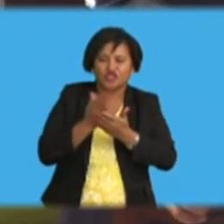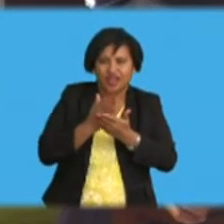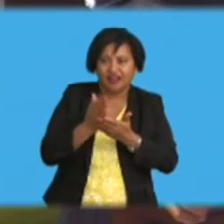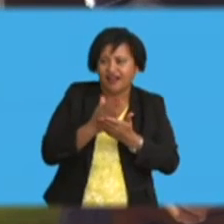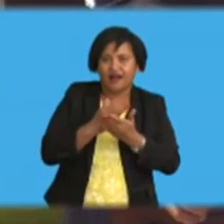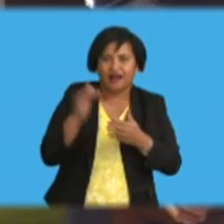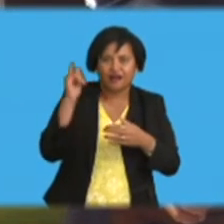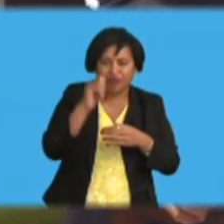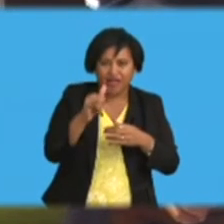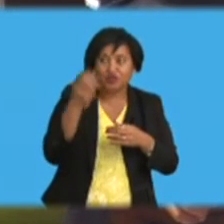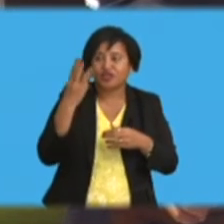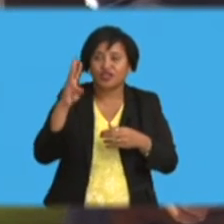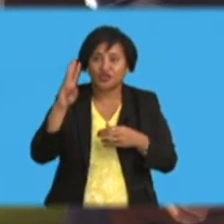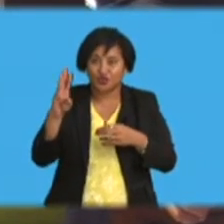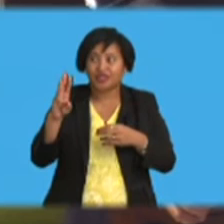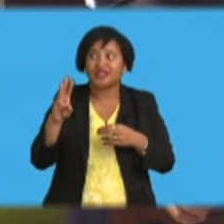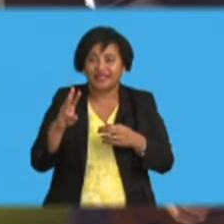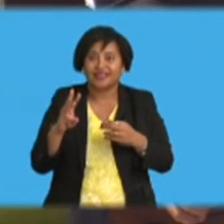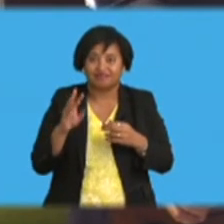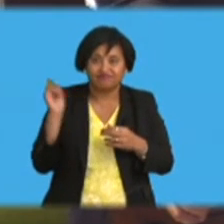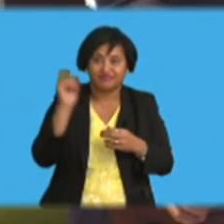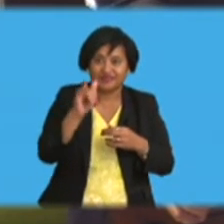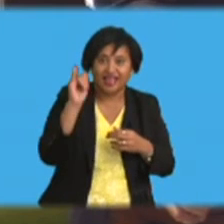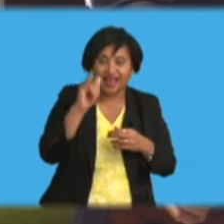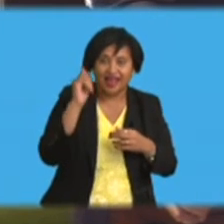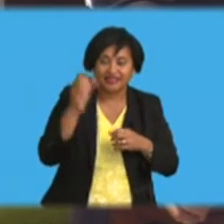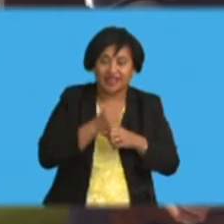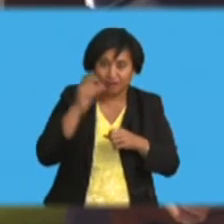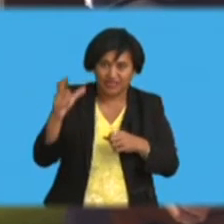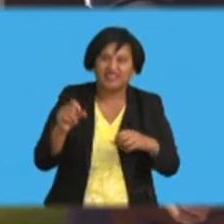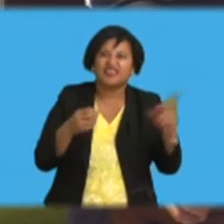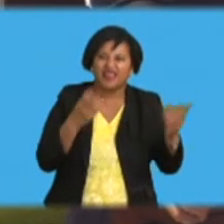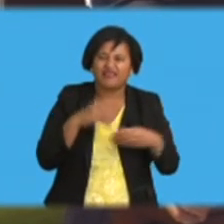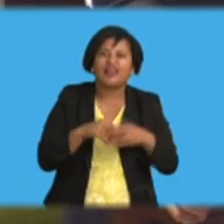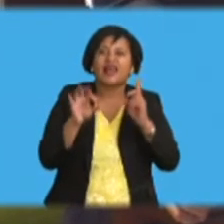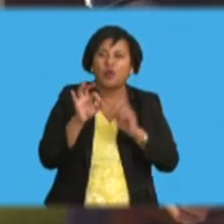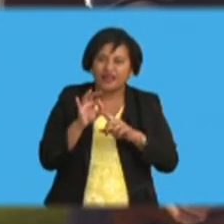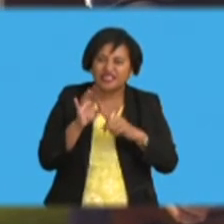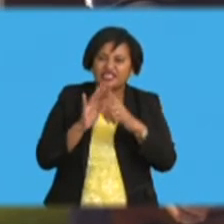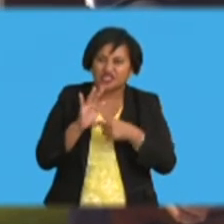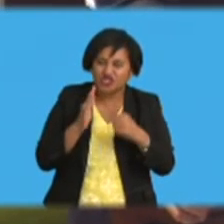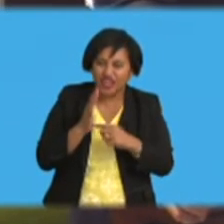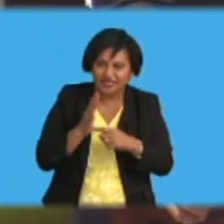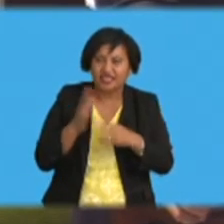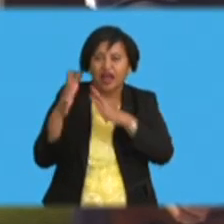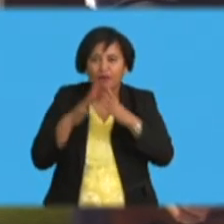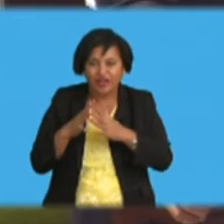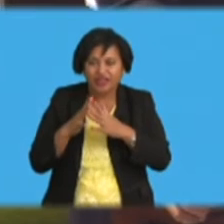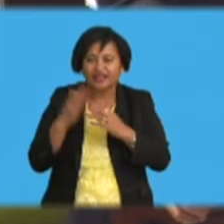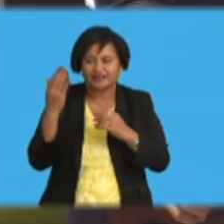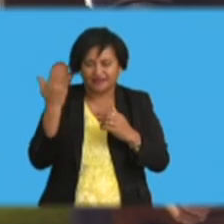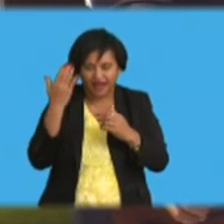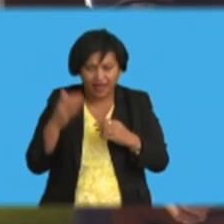has 33 interline agreements. Code share partners include Qantas, Jet Airways, American Airlines, Cathay